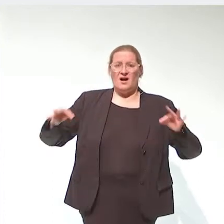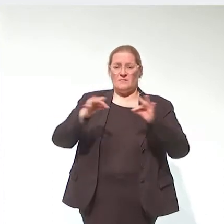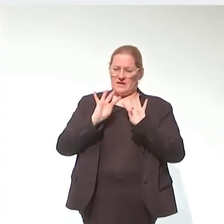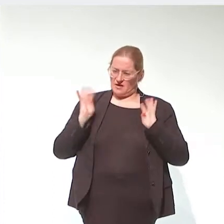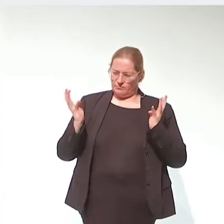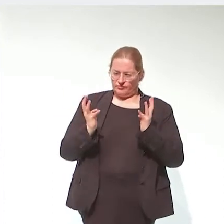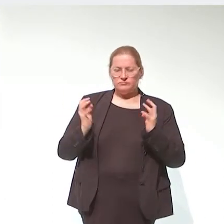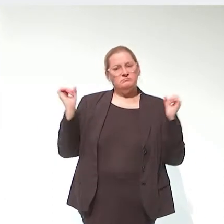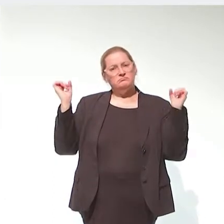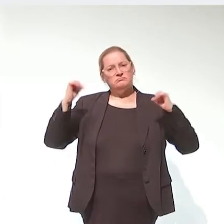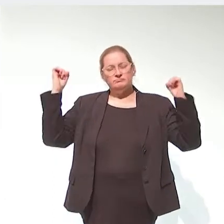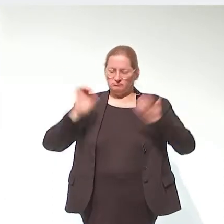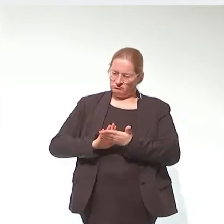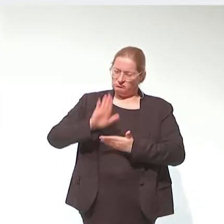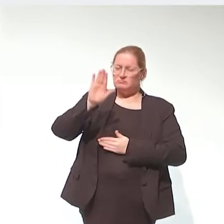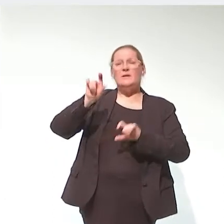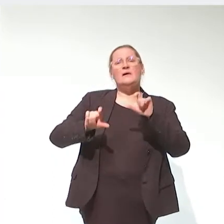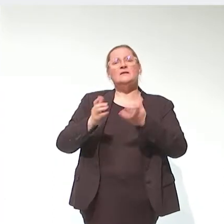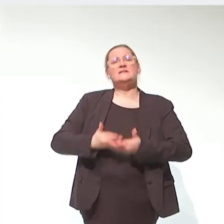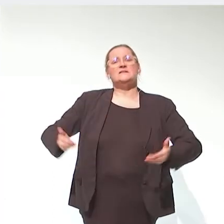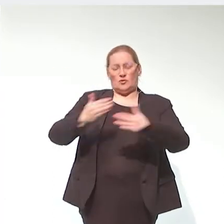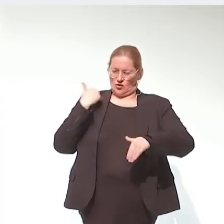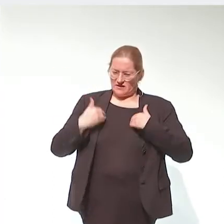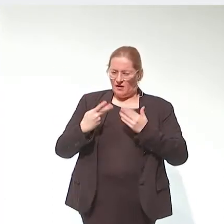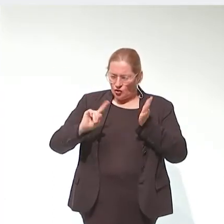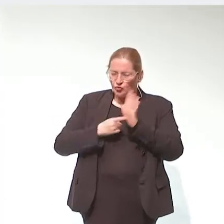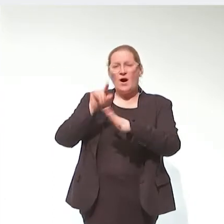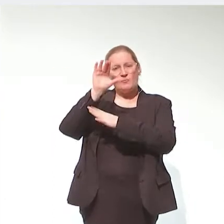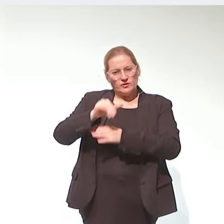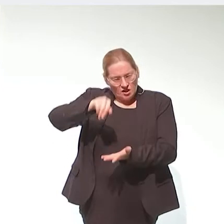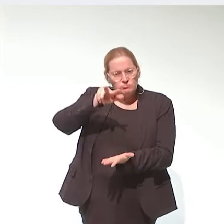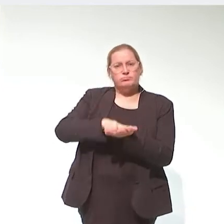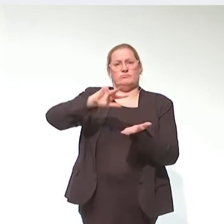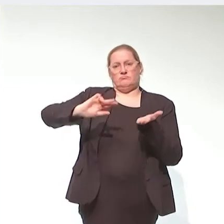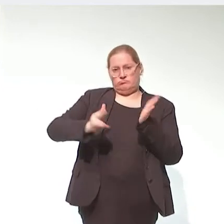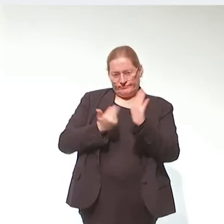with the Sustainable Development Goals, when we promised to leave no one behind.